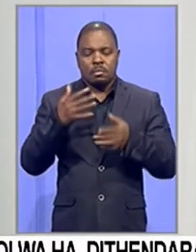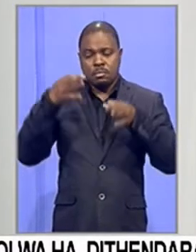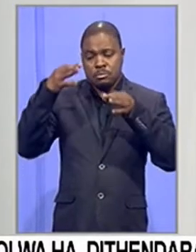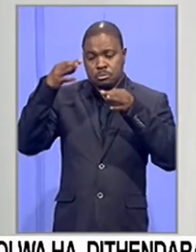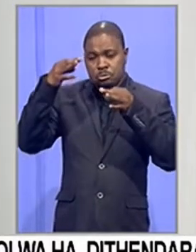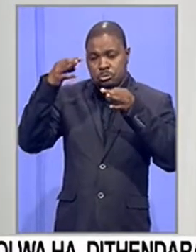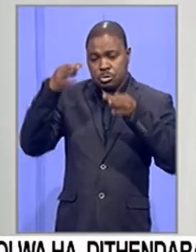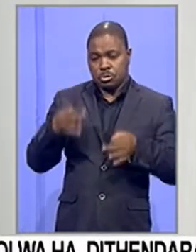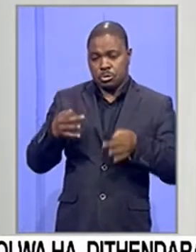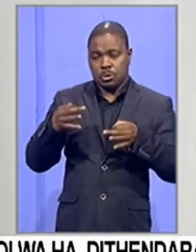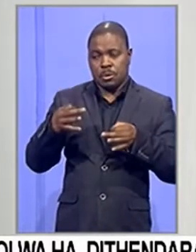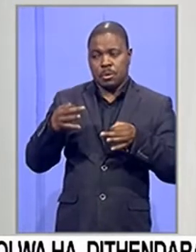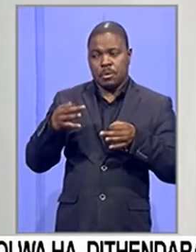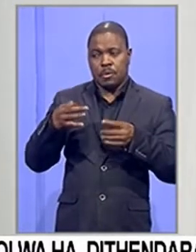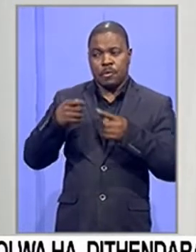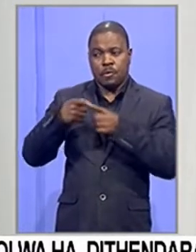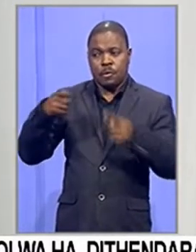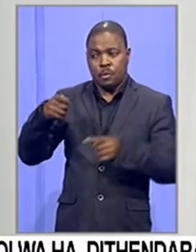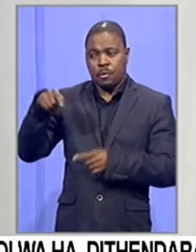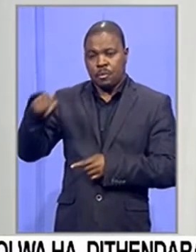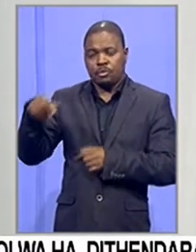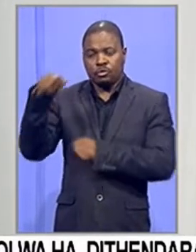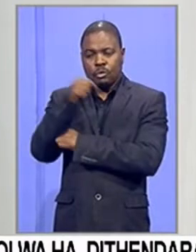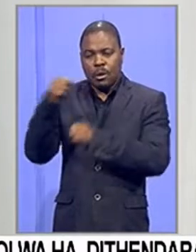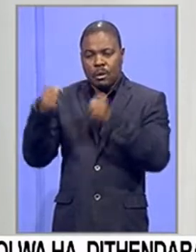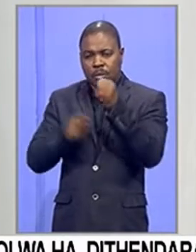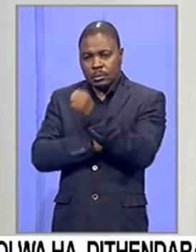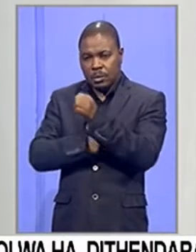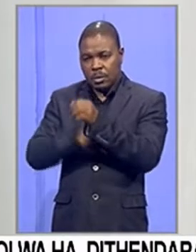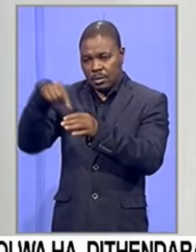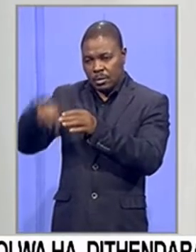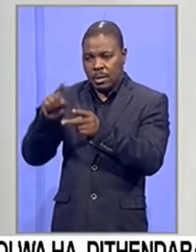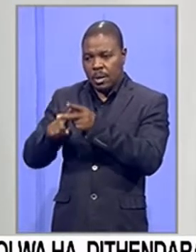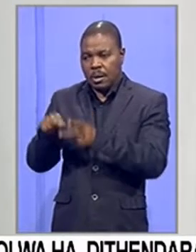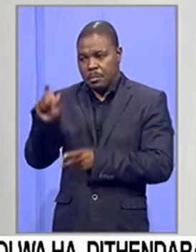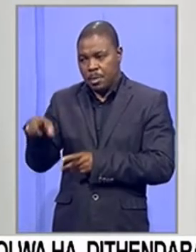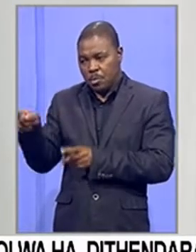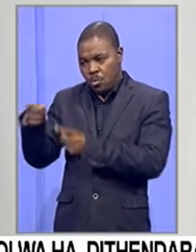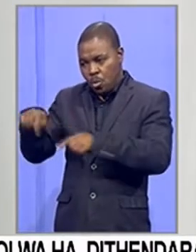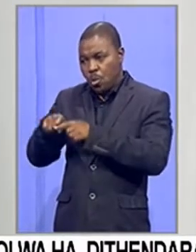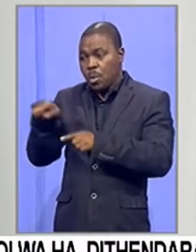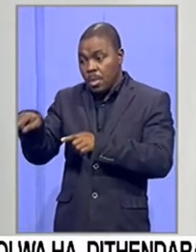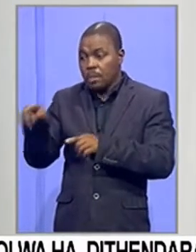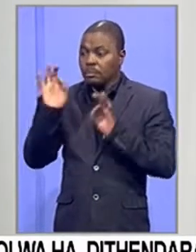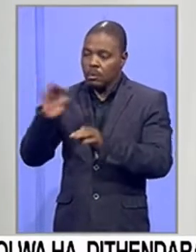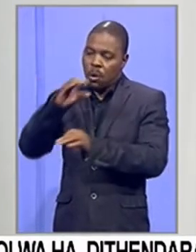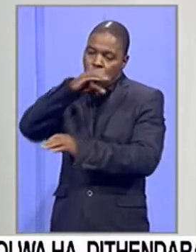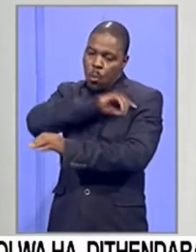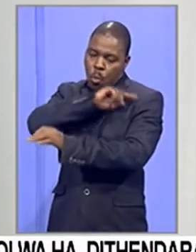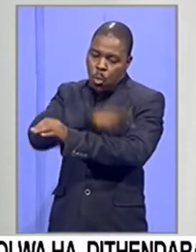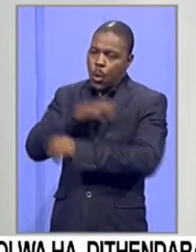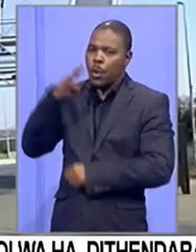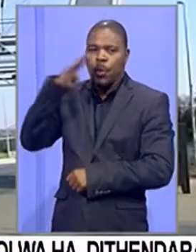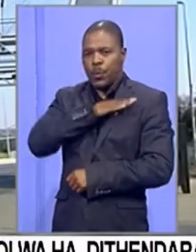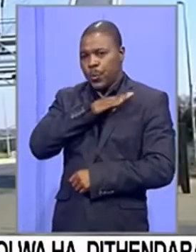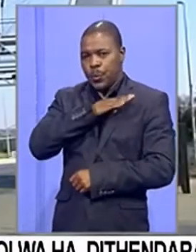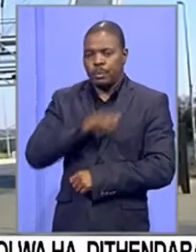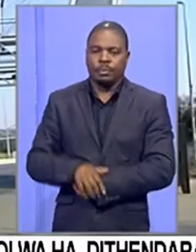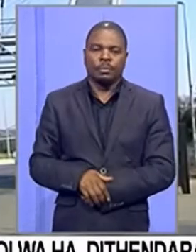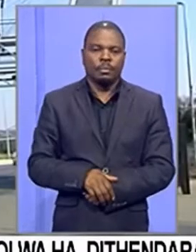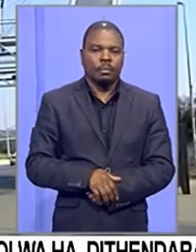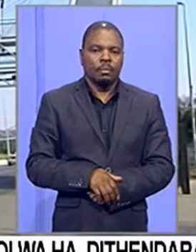decisions taken by structures and individuals who did not have the authority to do so.